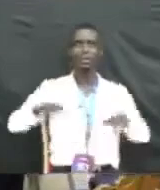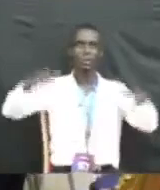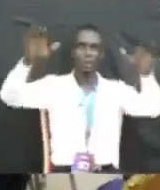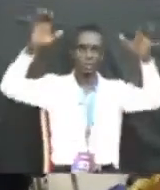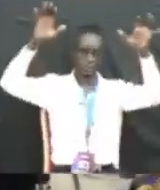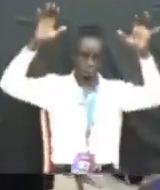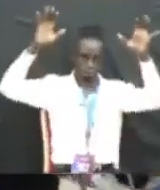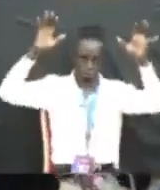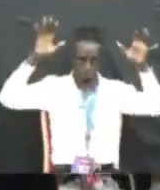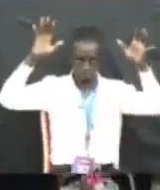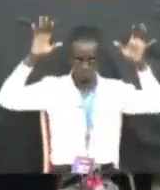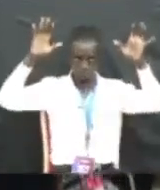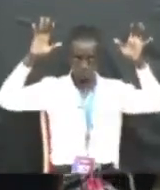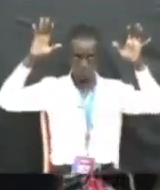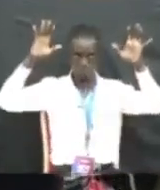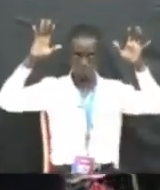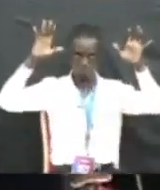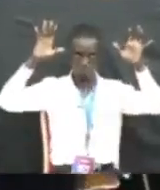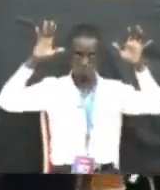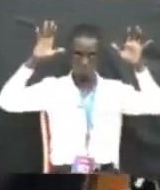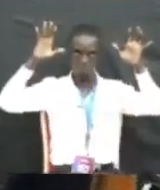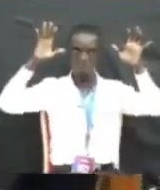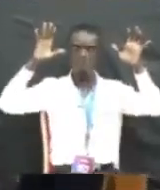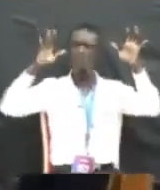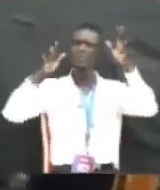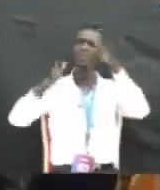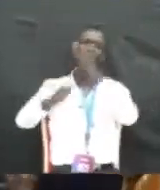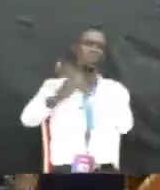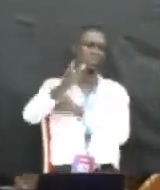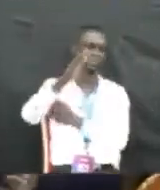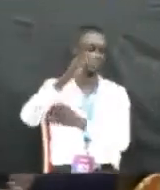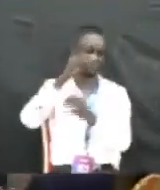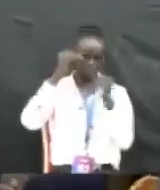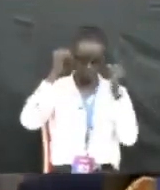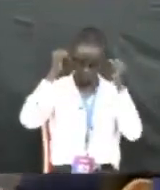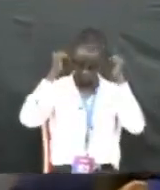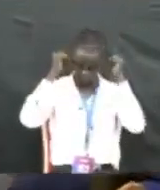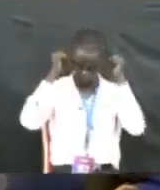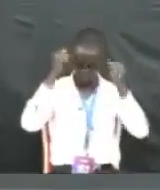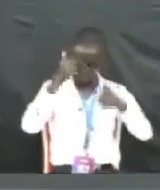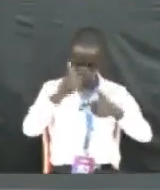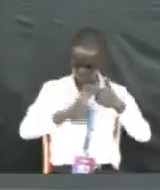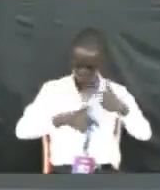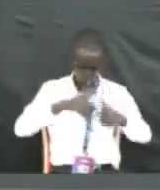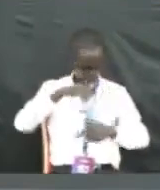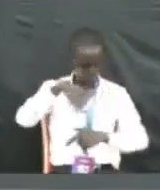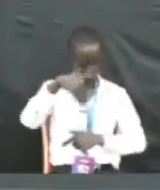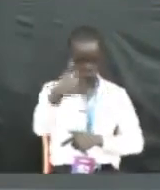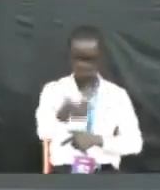together. The Lord has been gracious to him and to all of us.